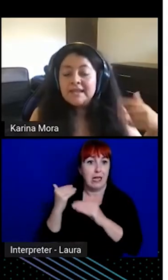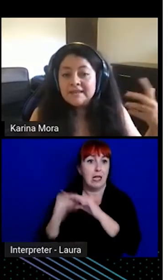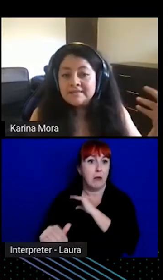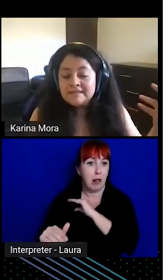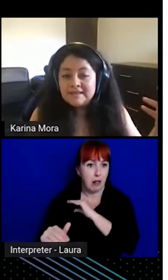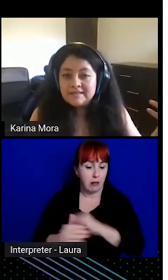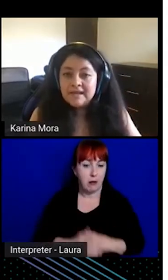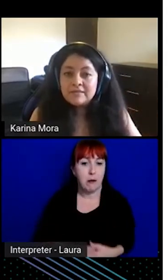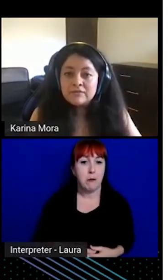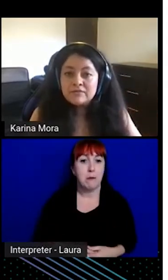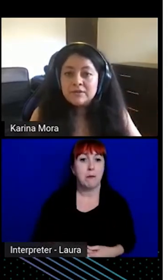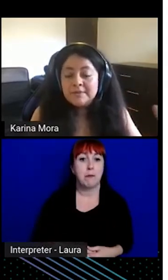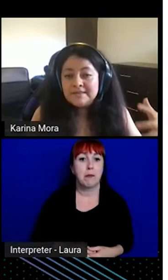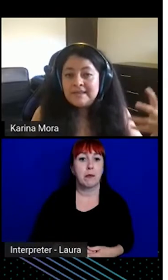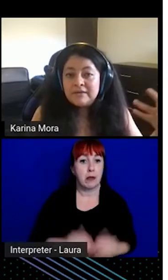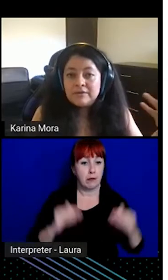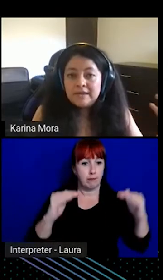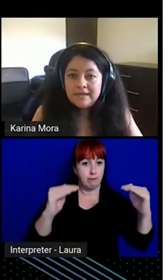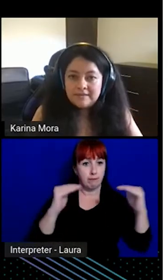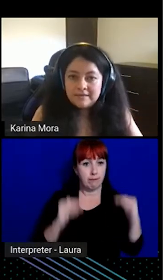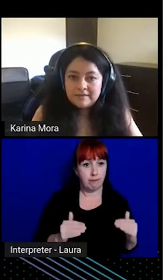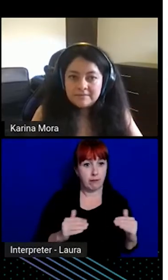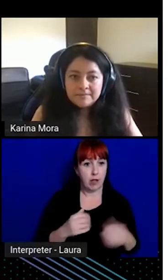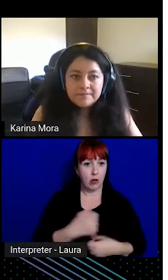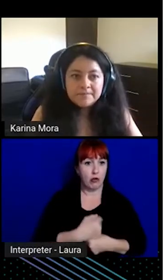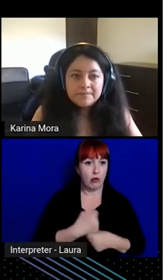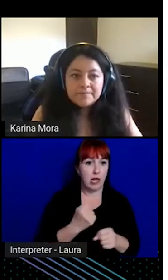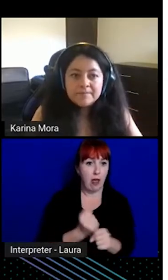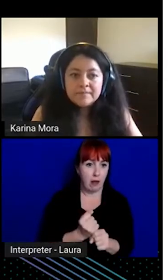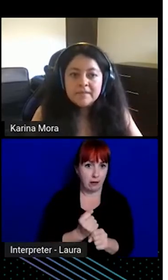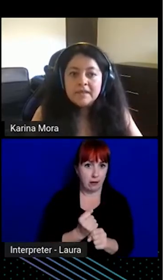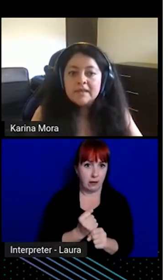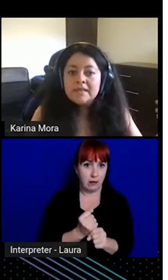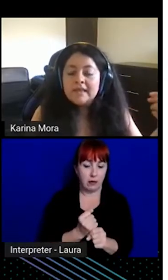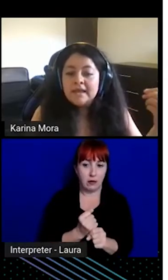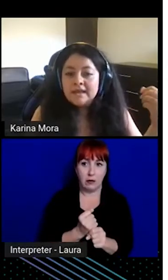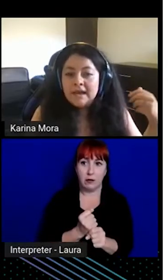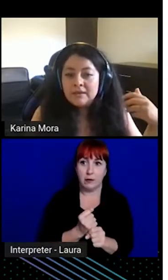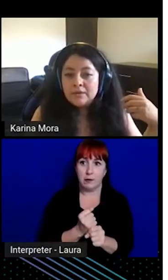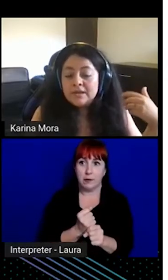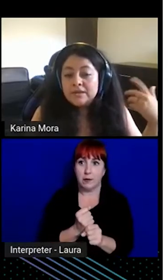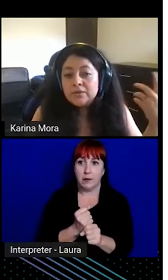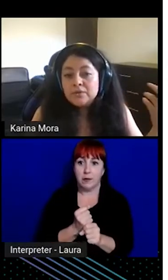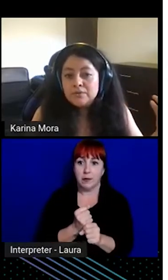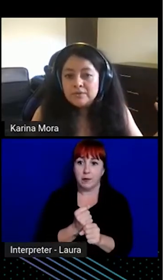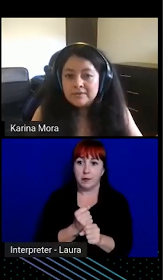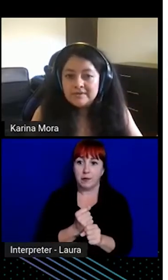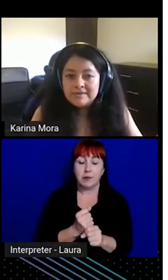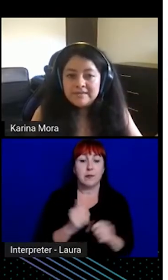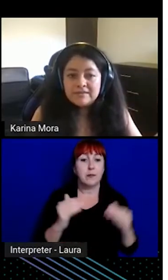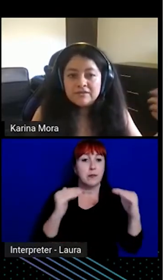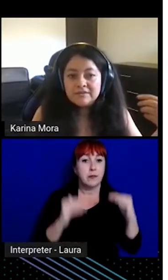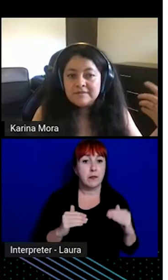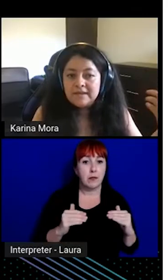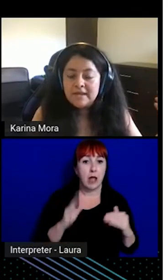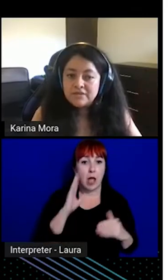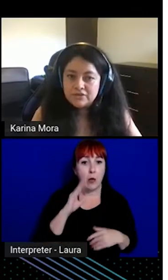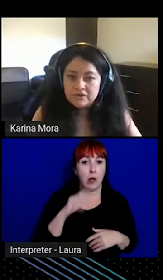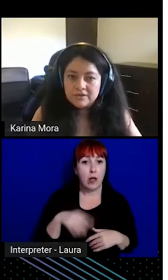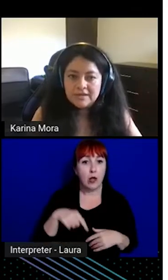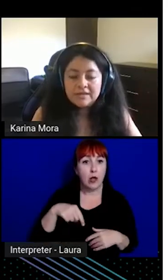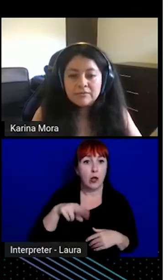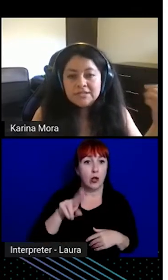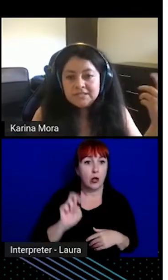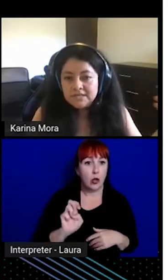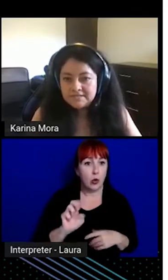The next status will be the created. Then I will queue this